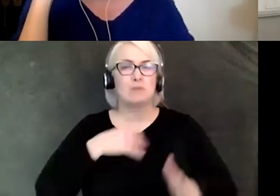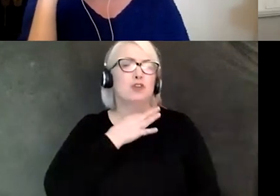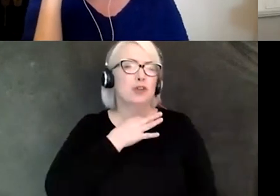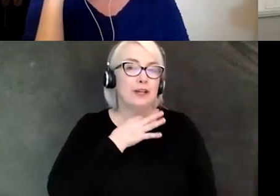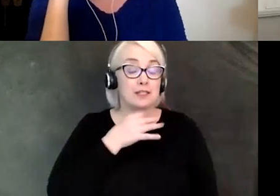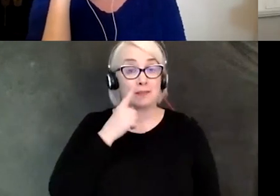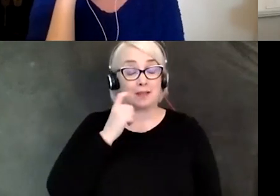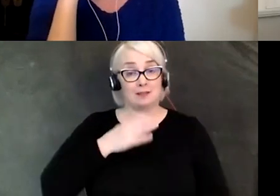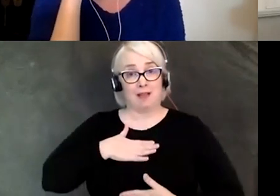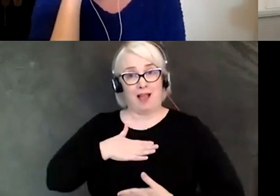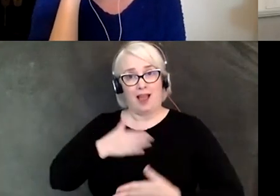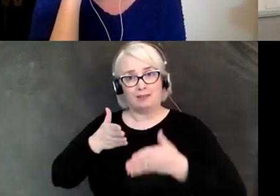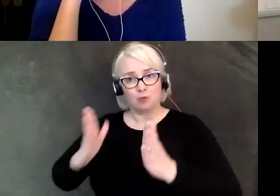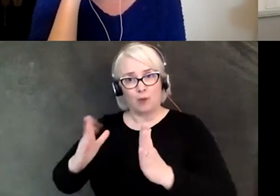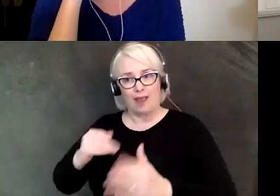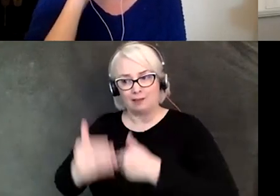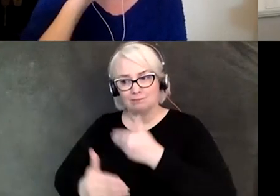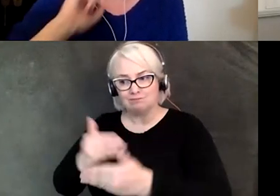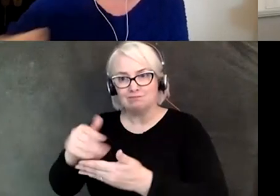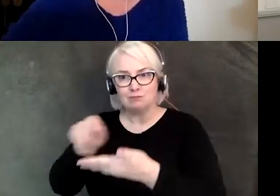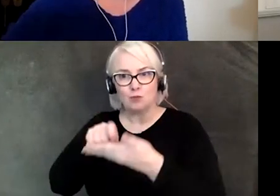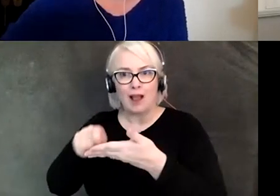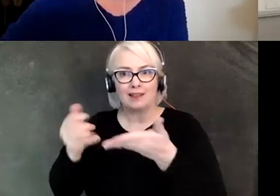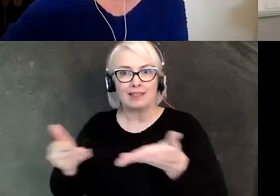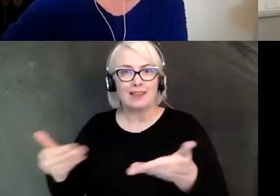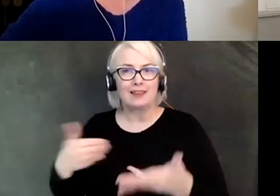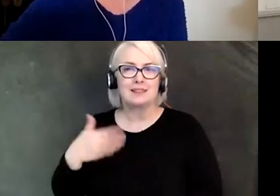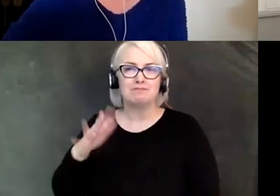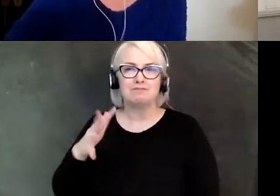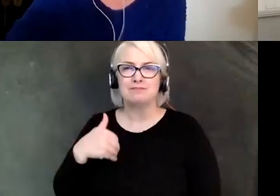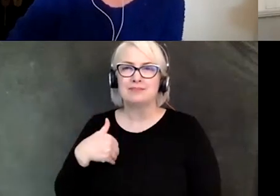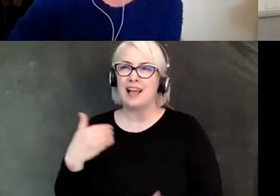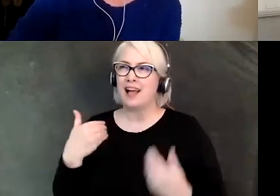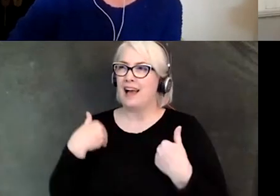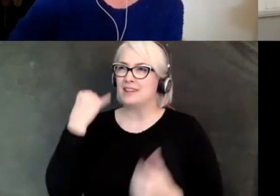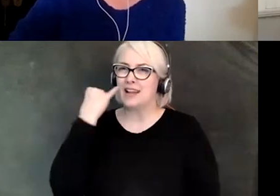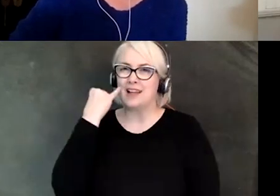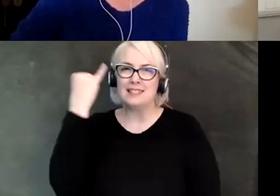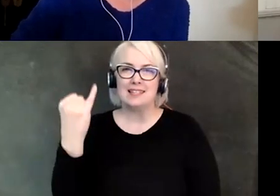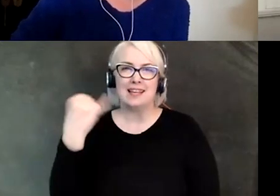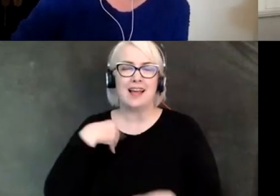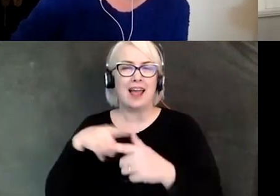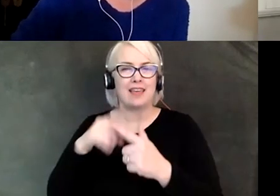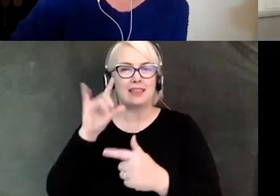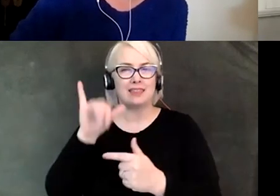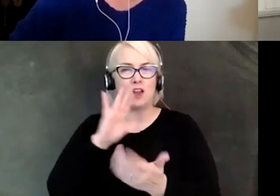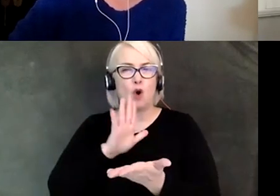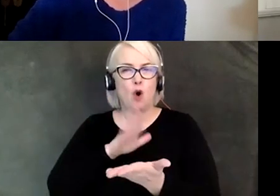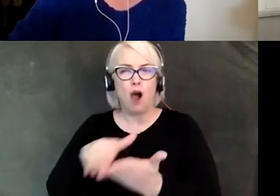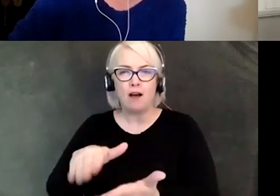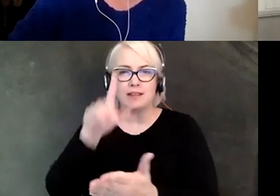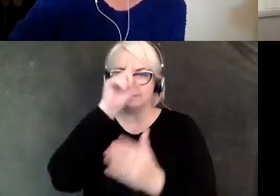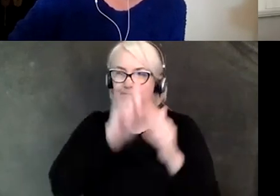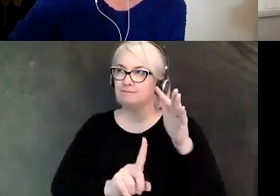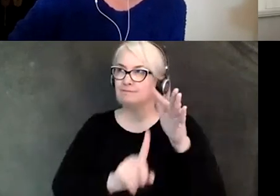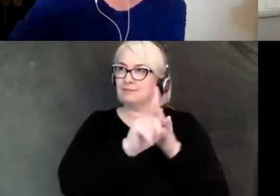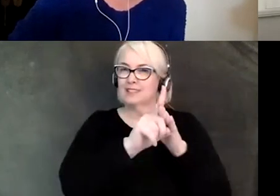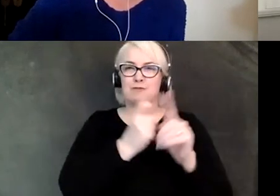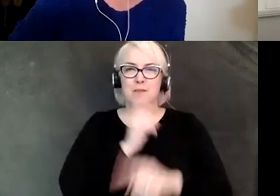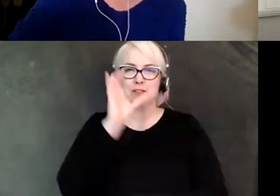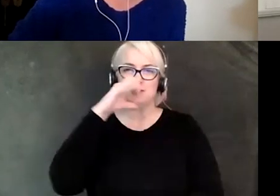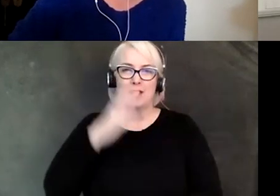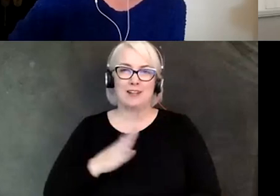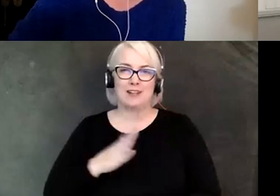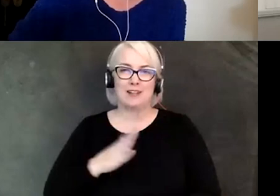I sort of have an idea and then it like often comes from the strangest place because mayor came from, I had another